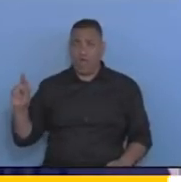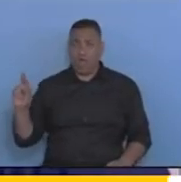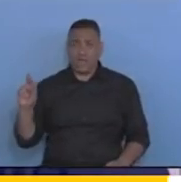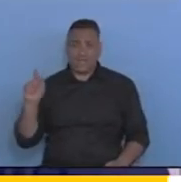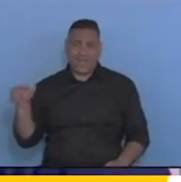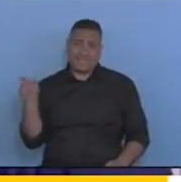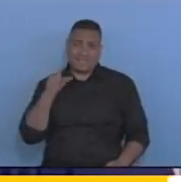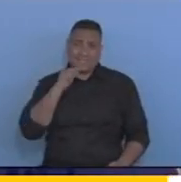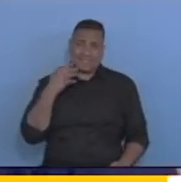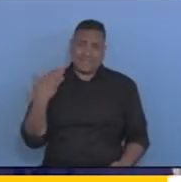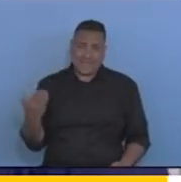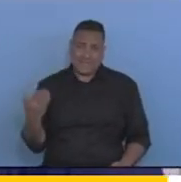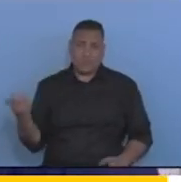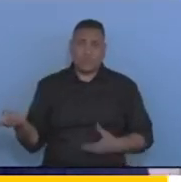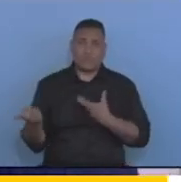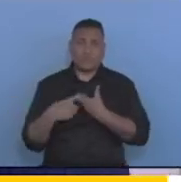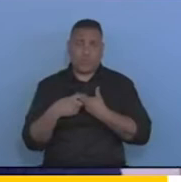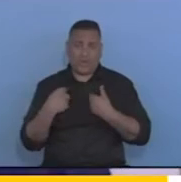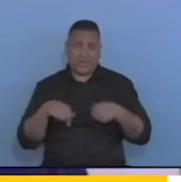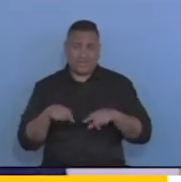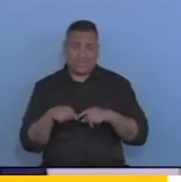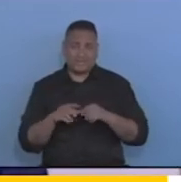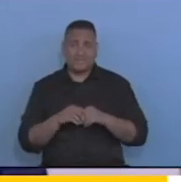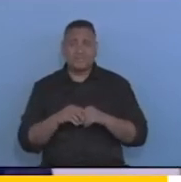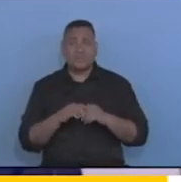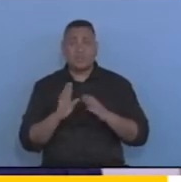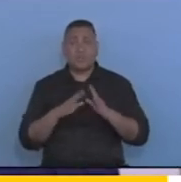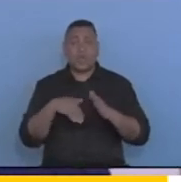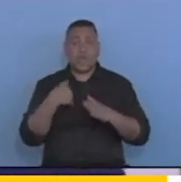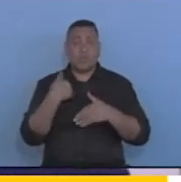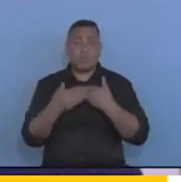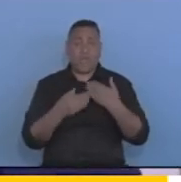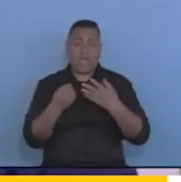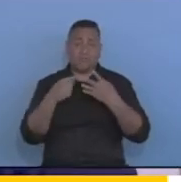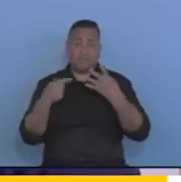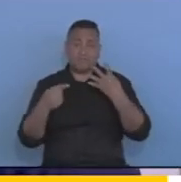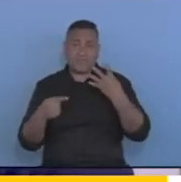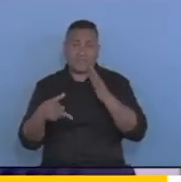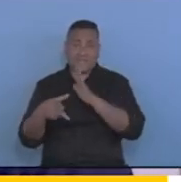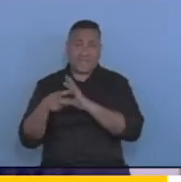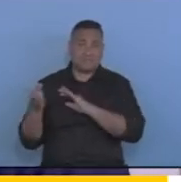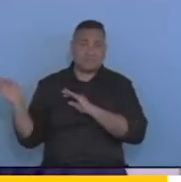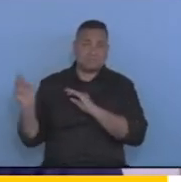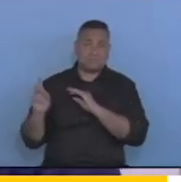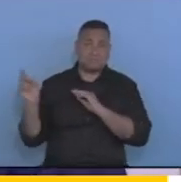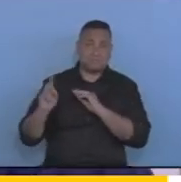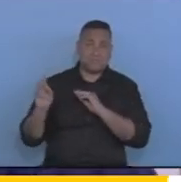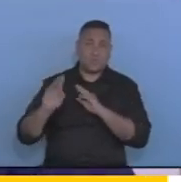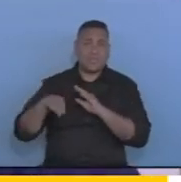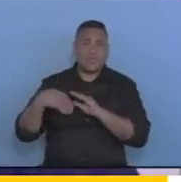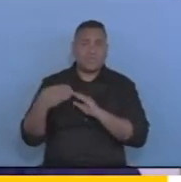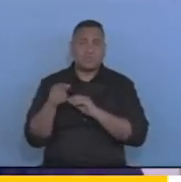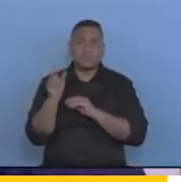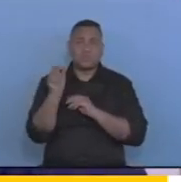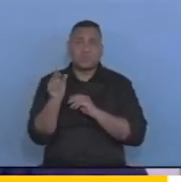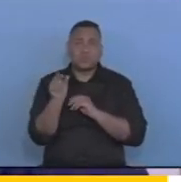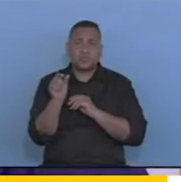Link Show as well. And we're going to move on because we've got quite a bit of guests that we want to go through. We're just getting you a little